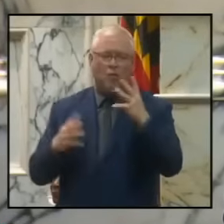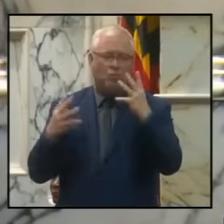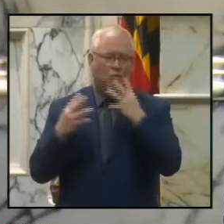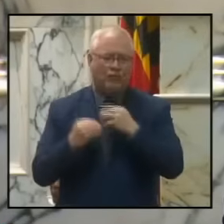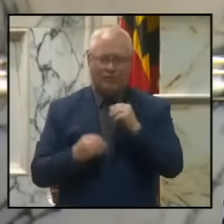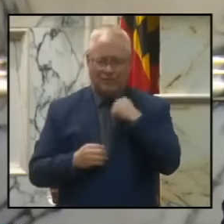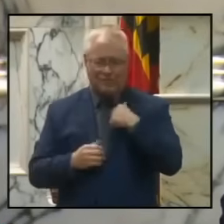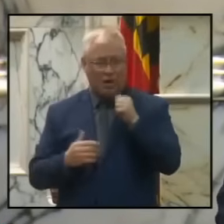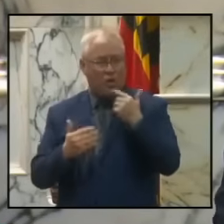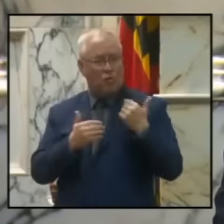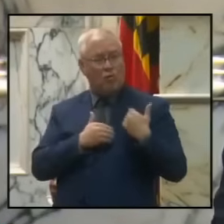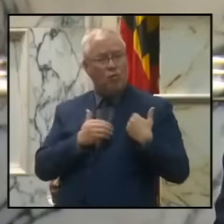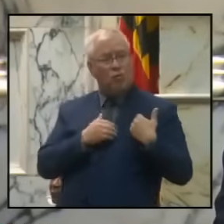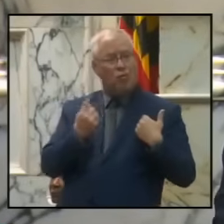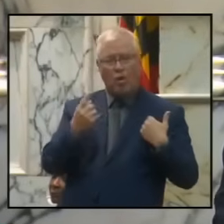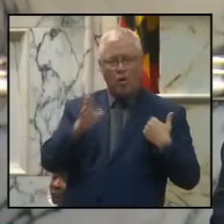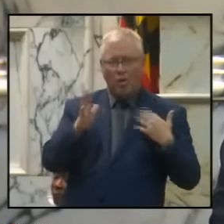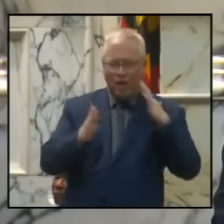to grow our economy.